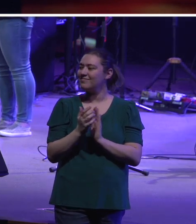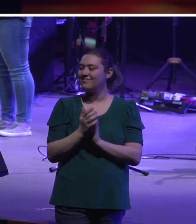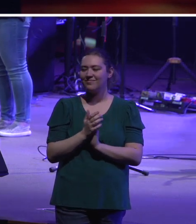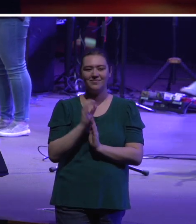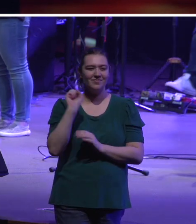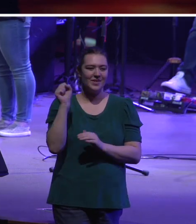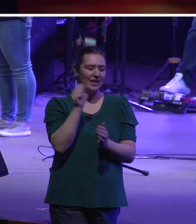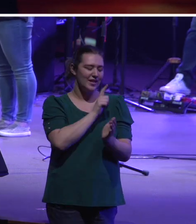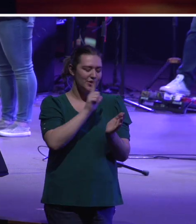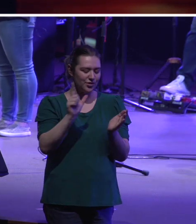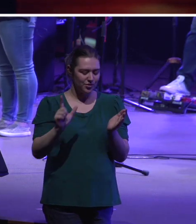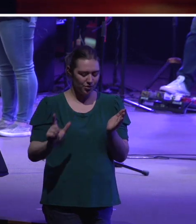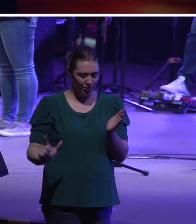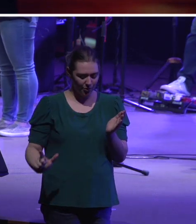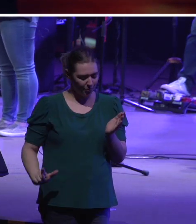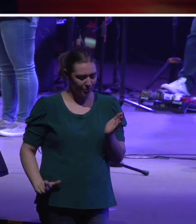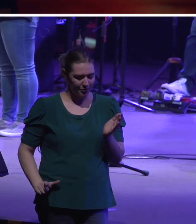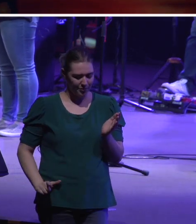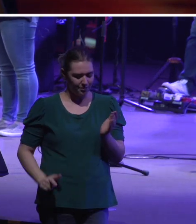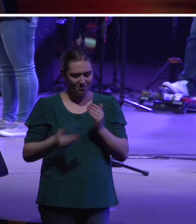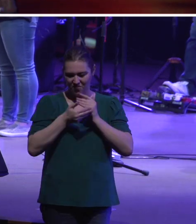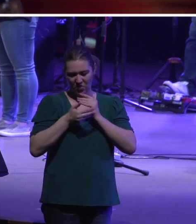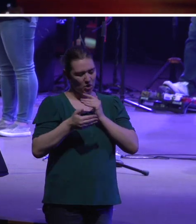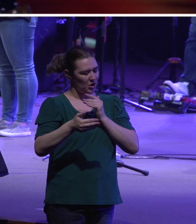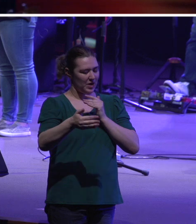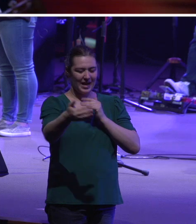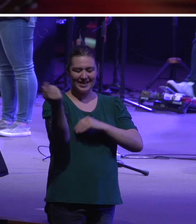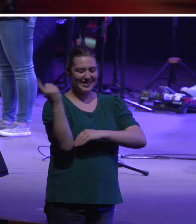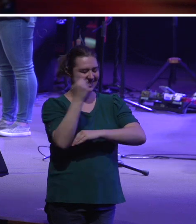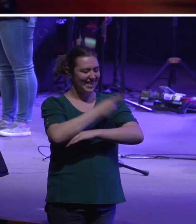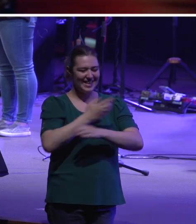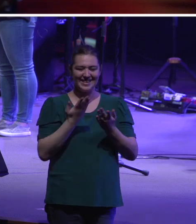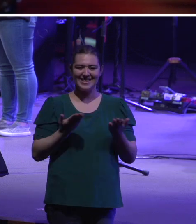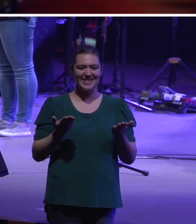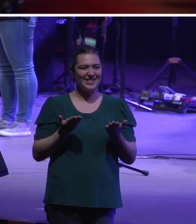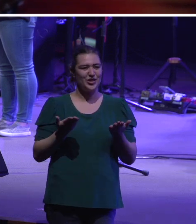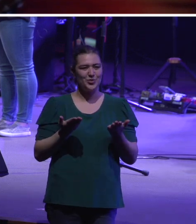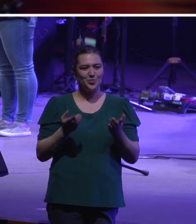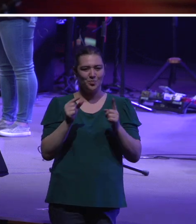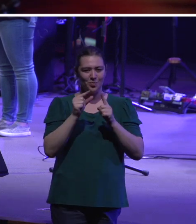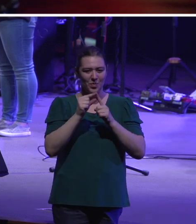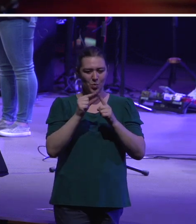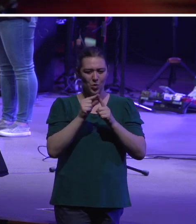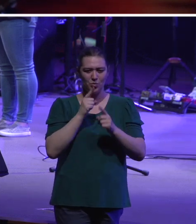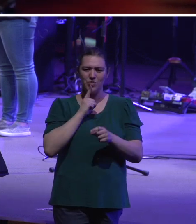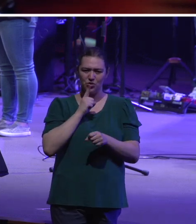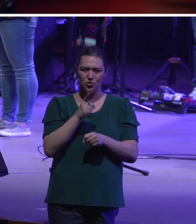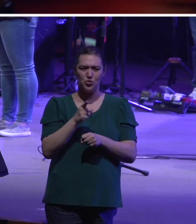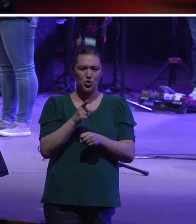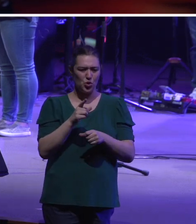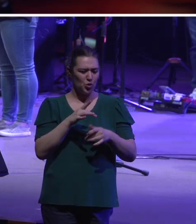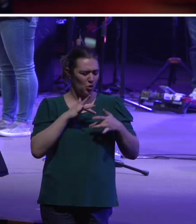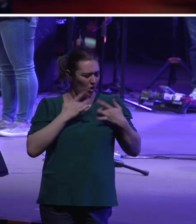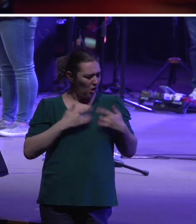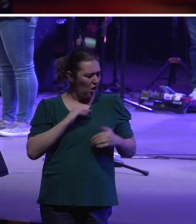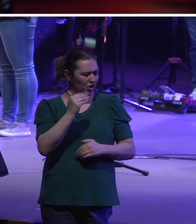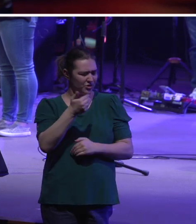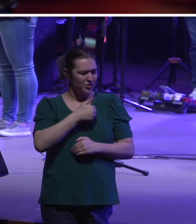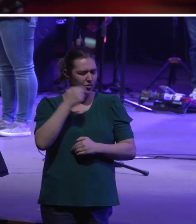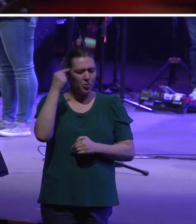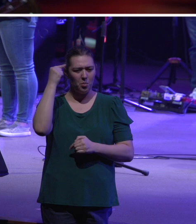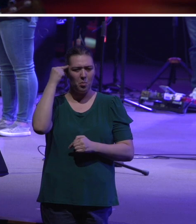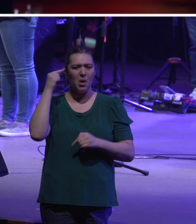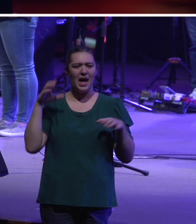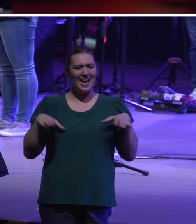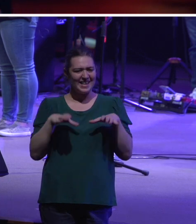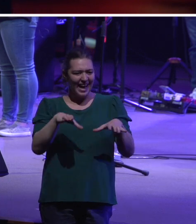Yes, Lord, for all our days here, may these words be true of our heart, our soul, our mind, our actions, Lord, while